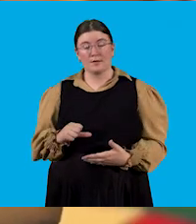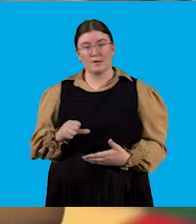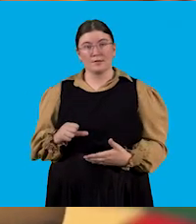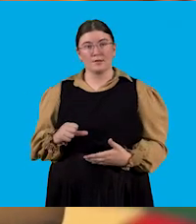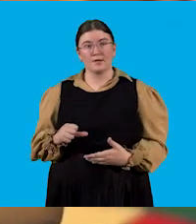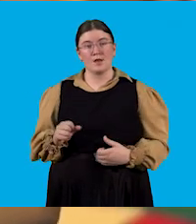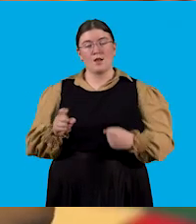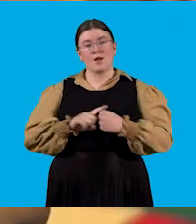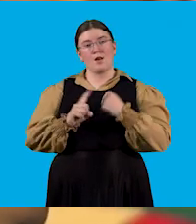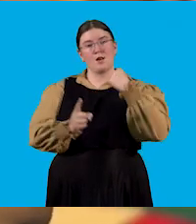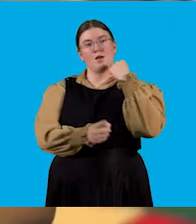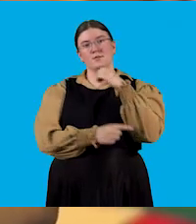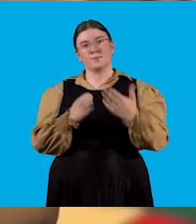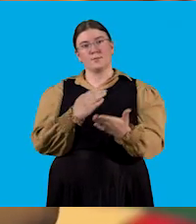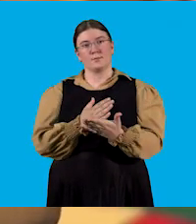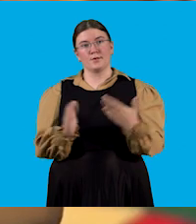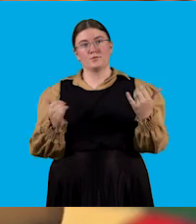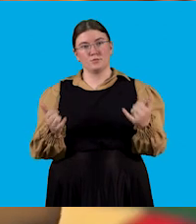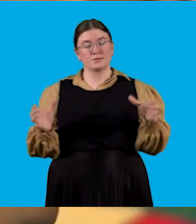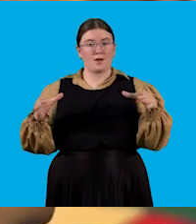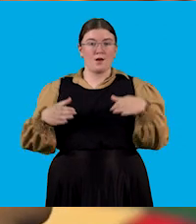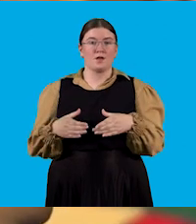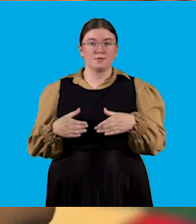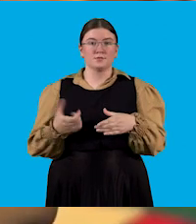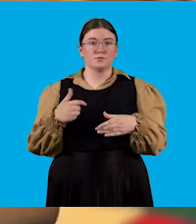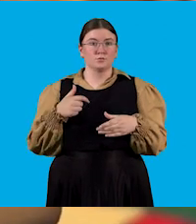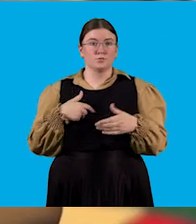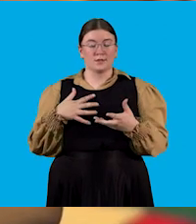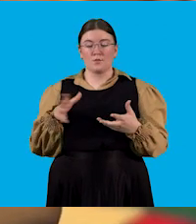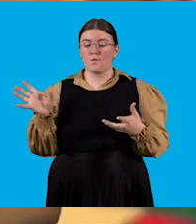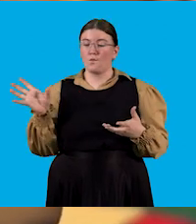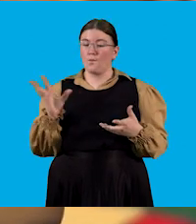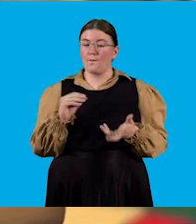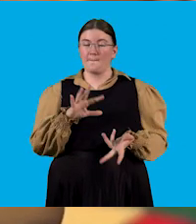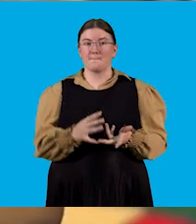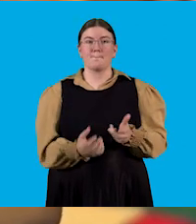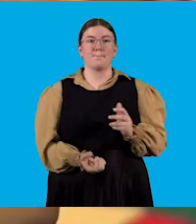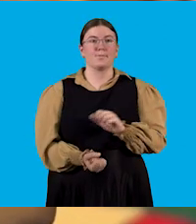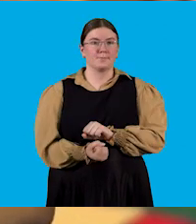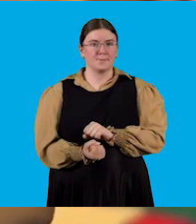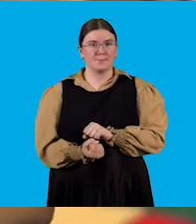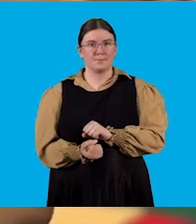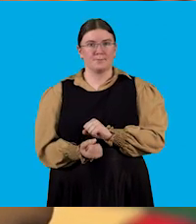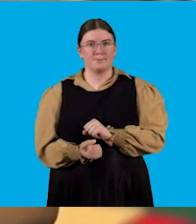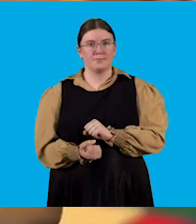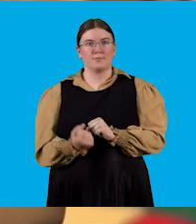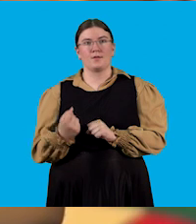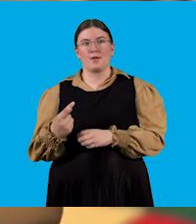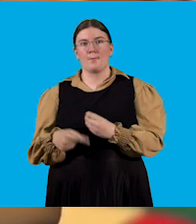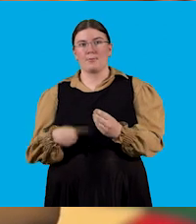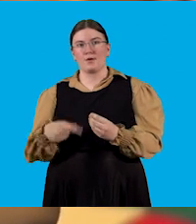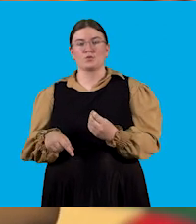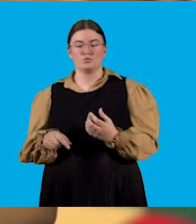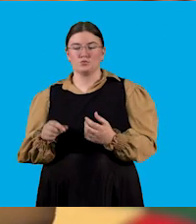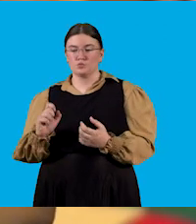Welcome back to the last part of the lesson where we wrap up everything that we have learned on